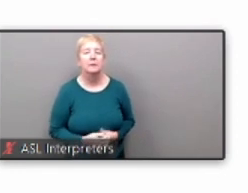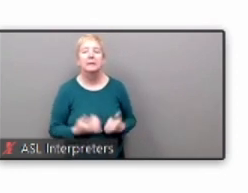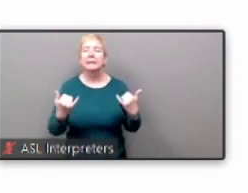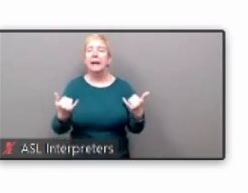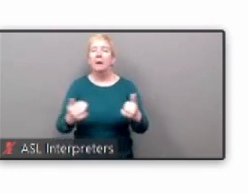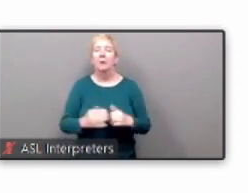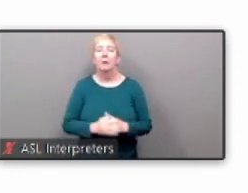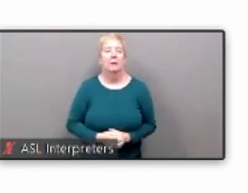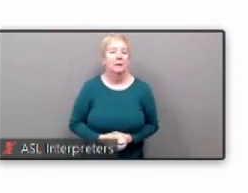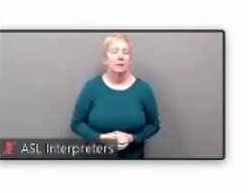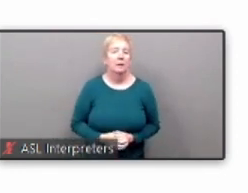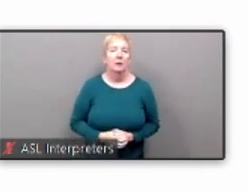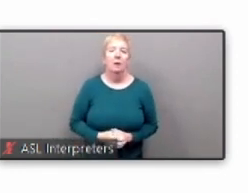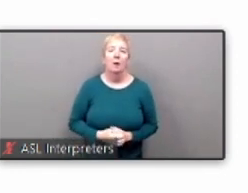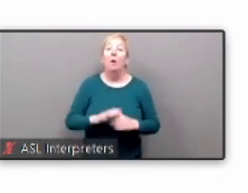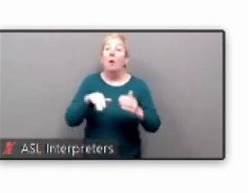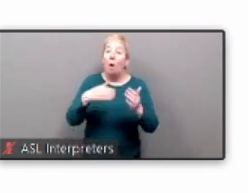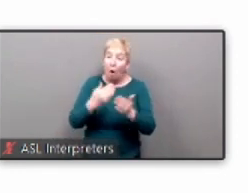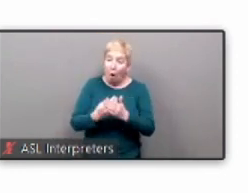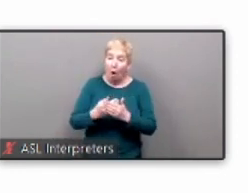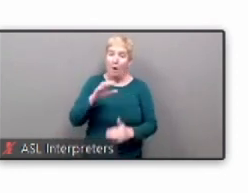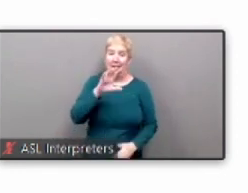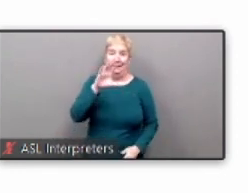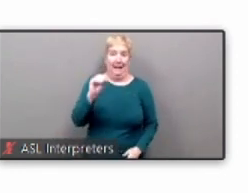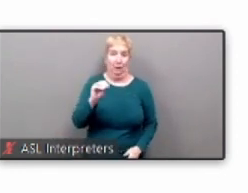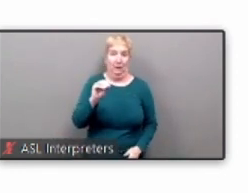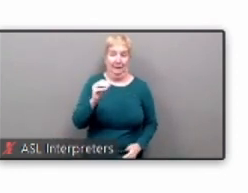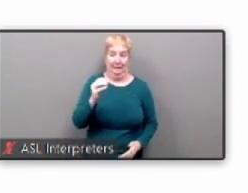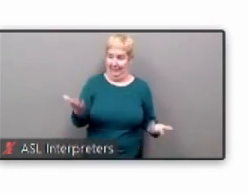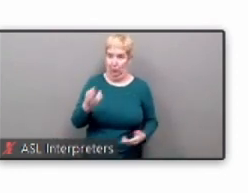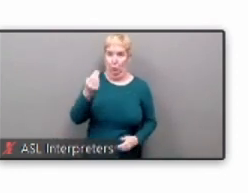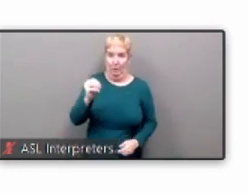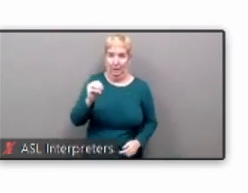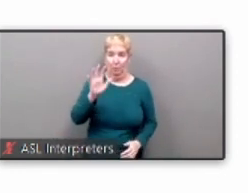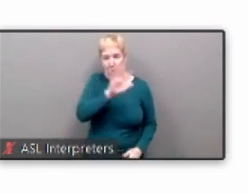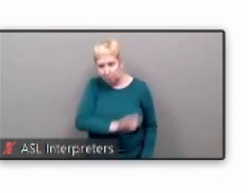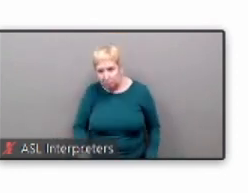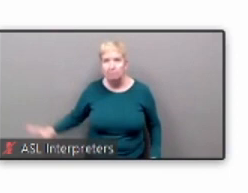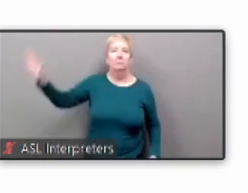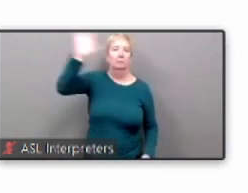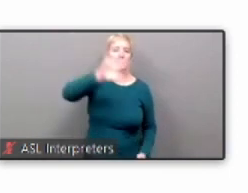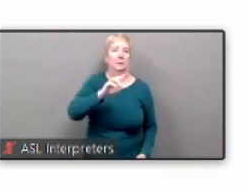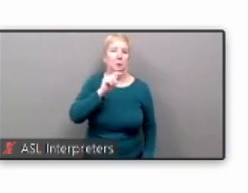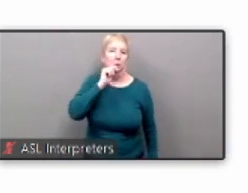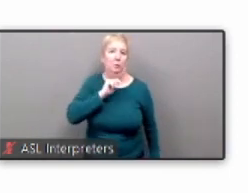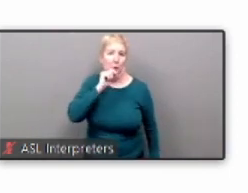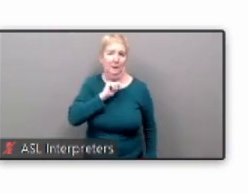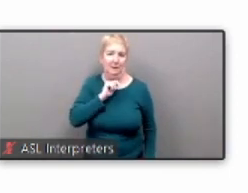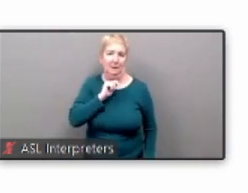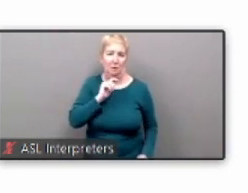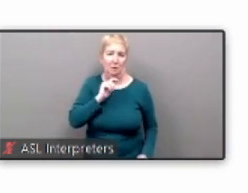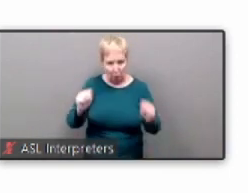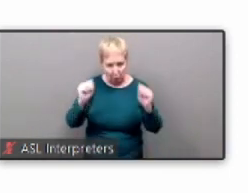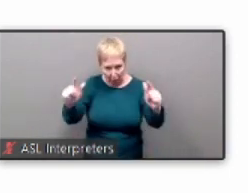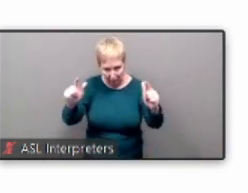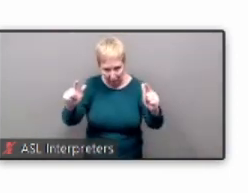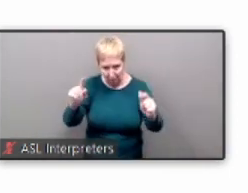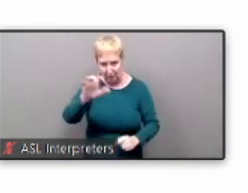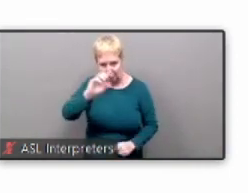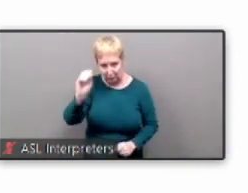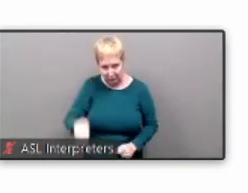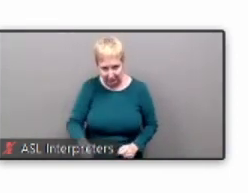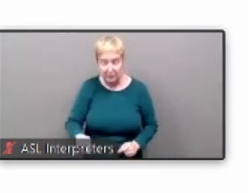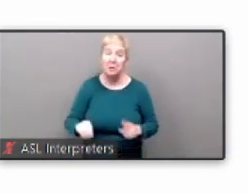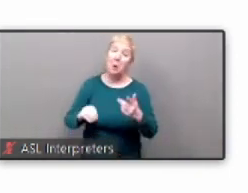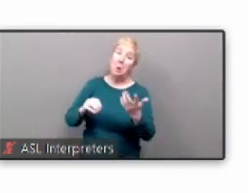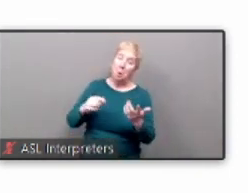Additional updates, all counties are now turquoise. So given the state's vaccination progress and continued positive